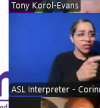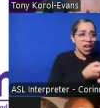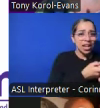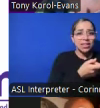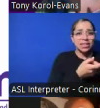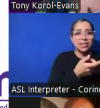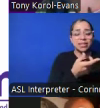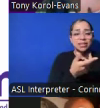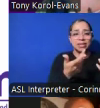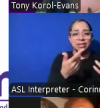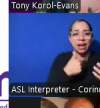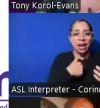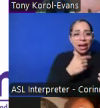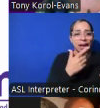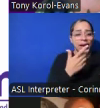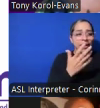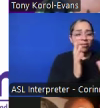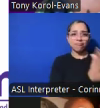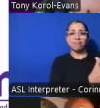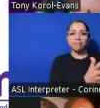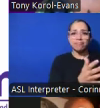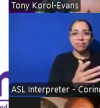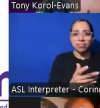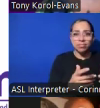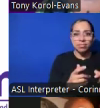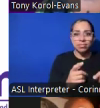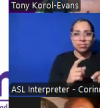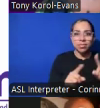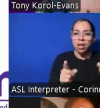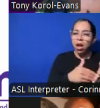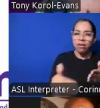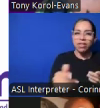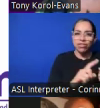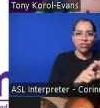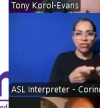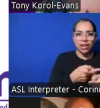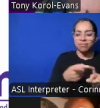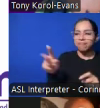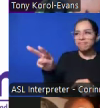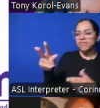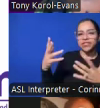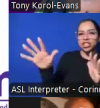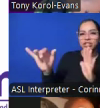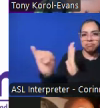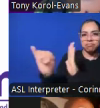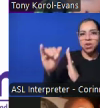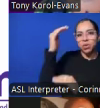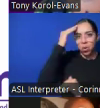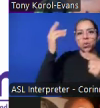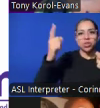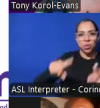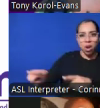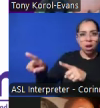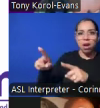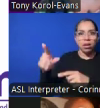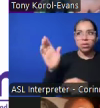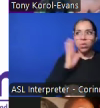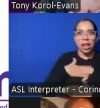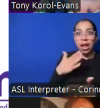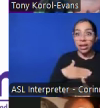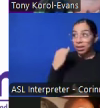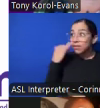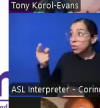heart. When really their friends often know exactly what's going on and will gladly take that phone call and help them, but they